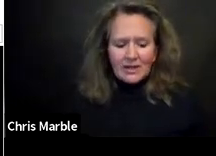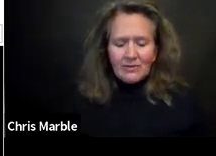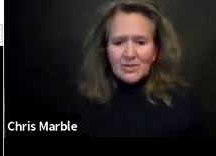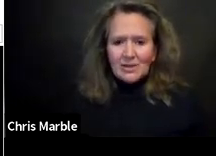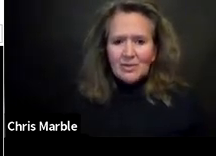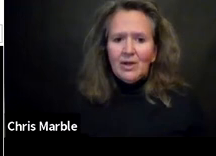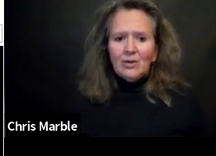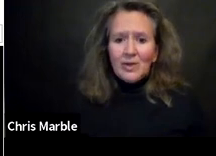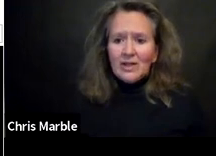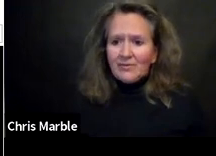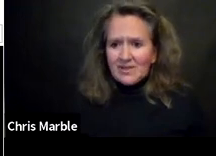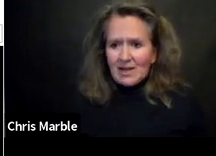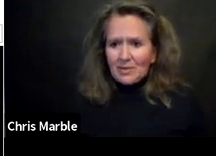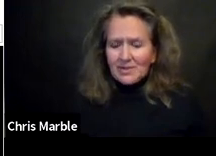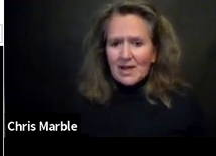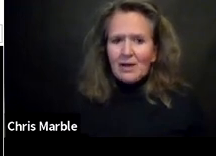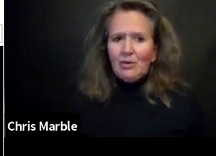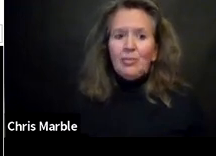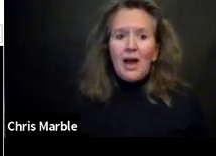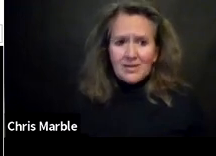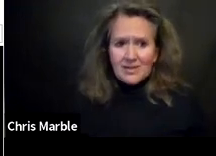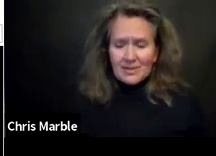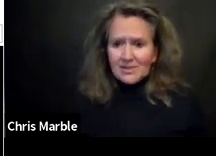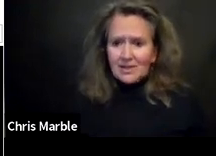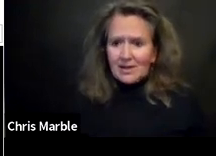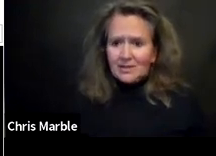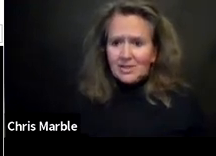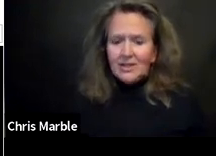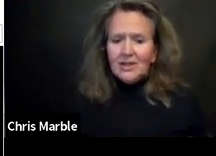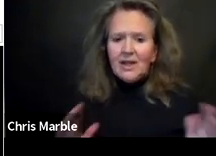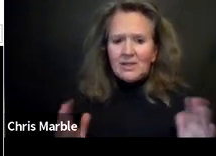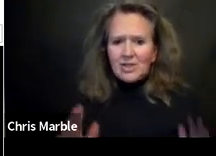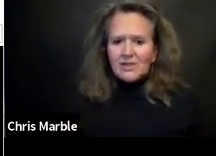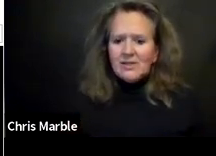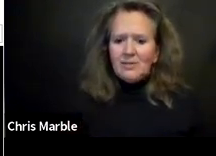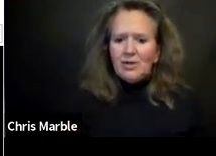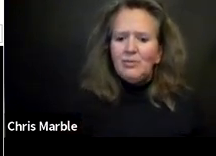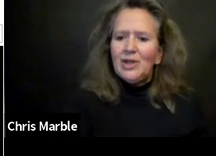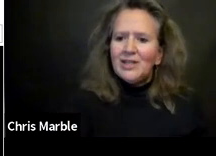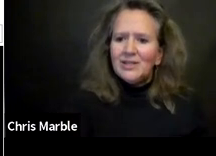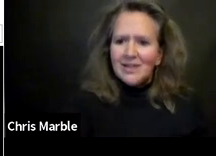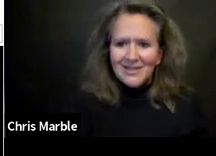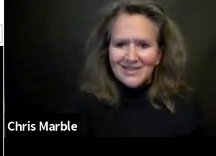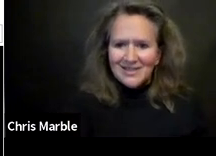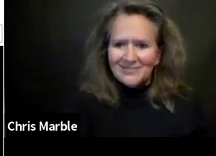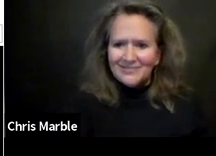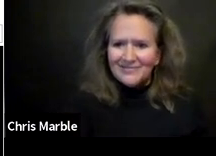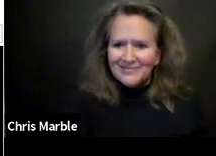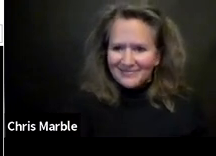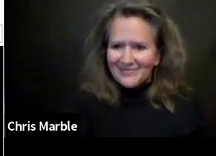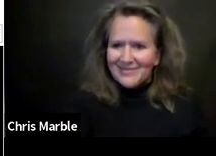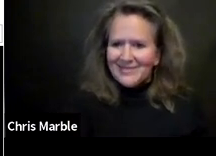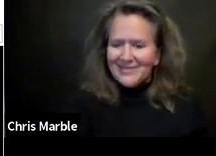take over and give you some real life examples on how to apply some of this technology and adjust some of your communication techniques.